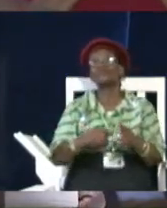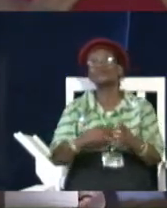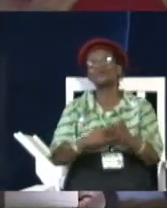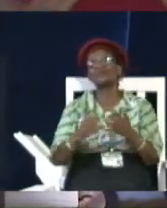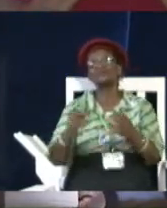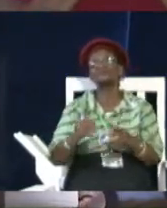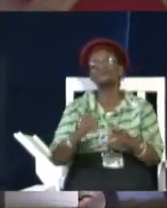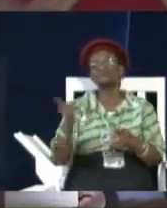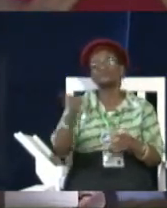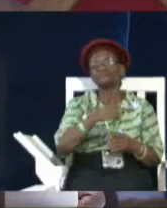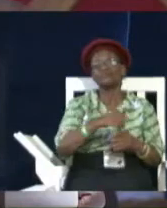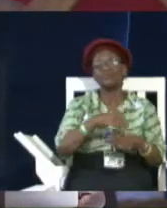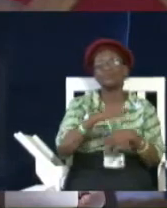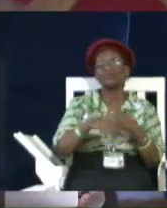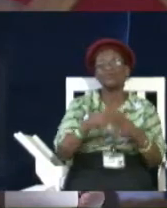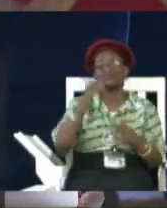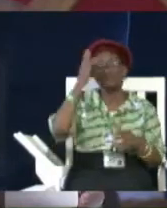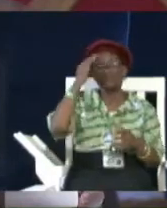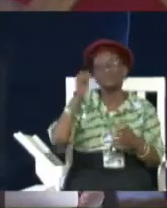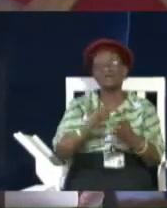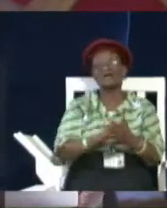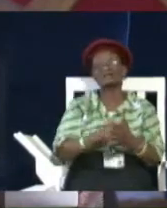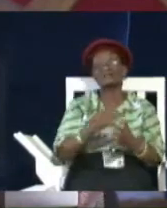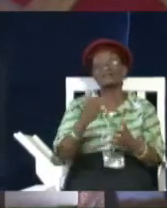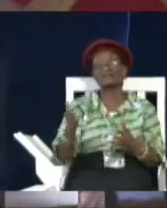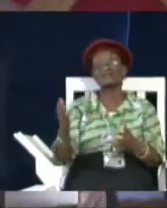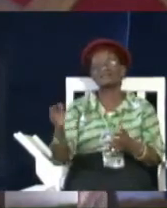particularly in our nation at this moment.